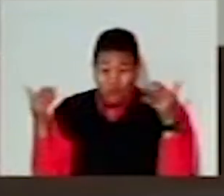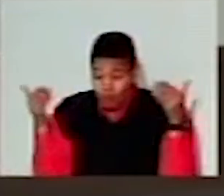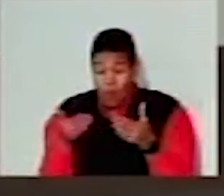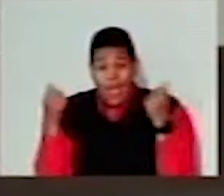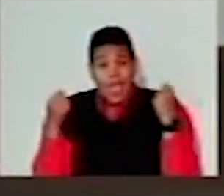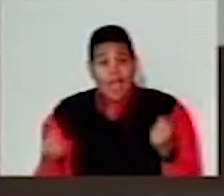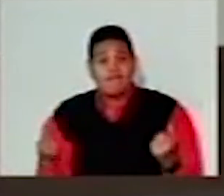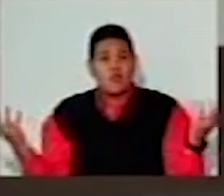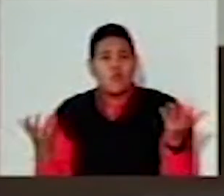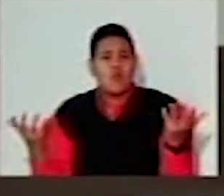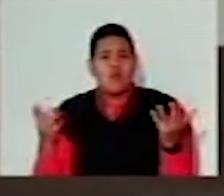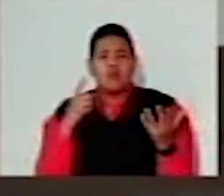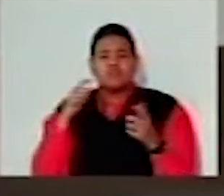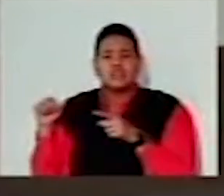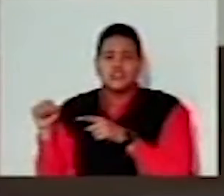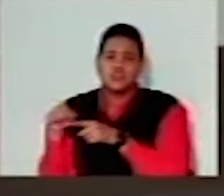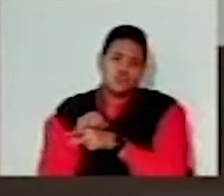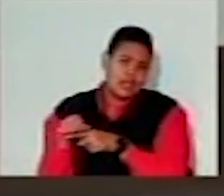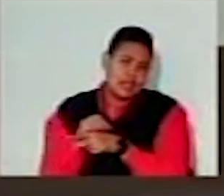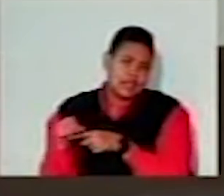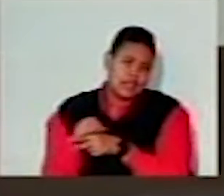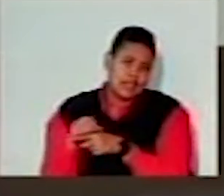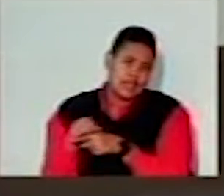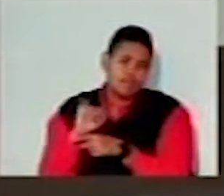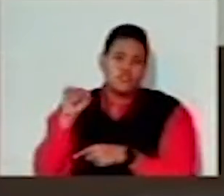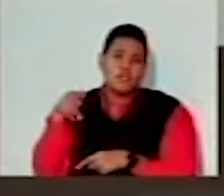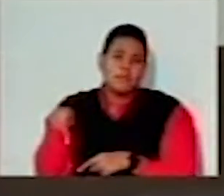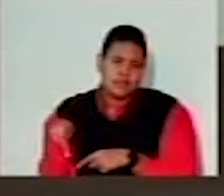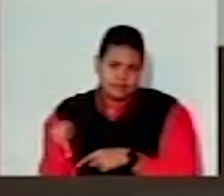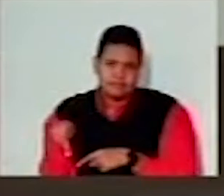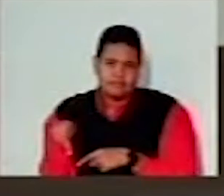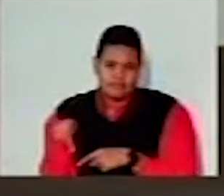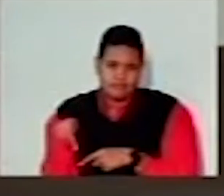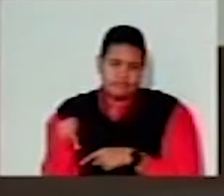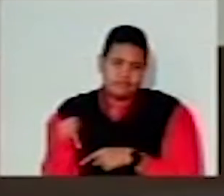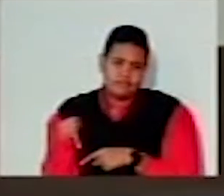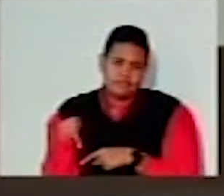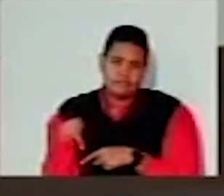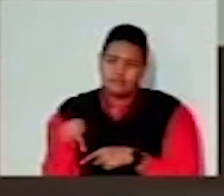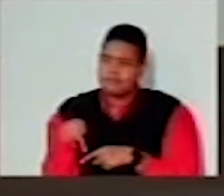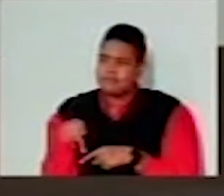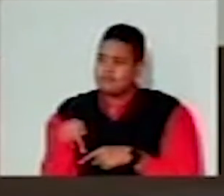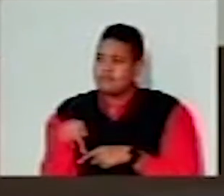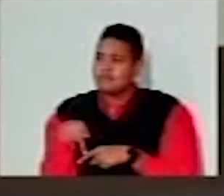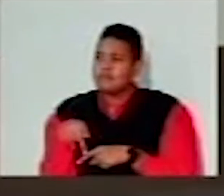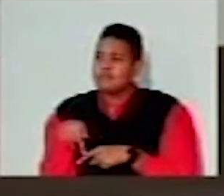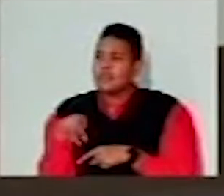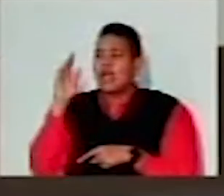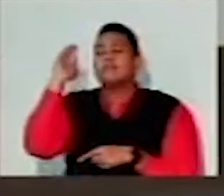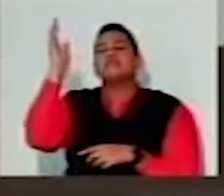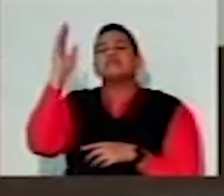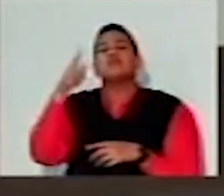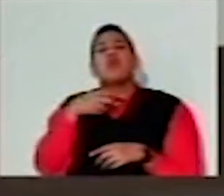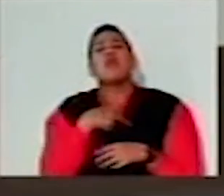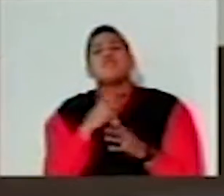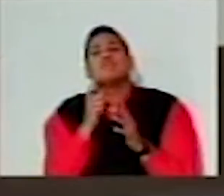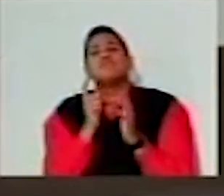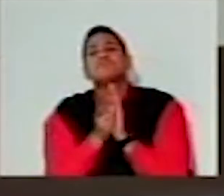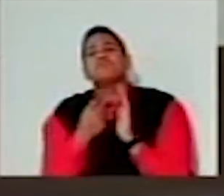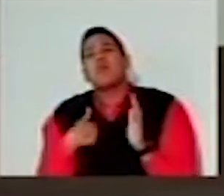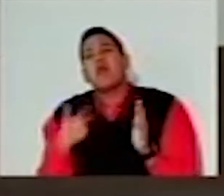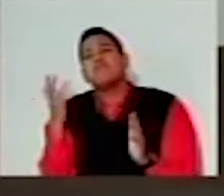is the training of justices of the peace. Here, Mr. Speaker, you have, at the moment, we have